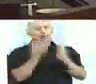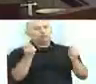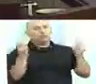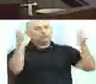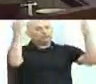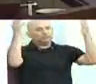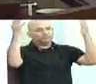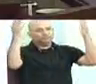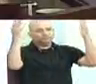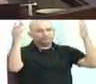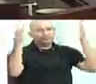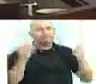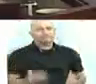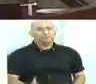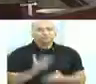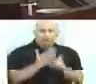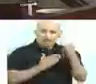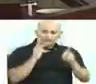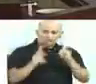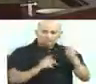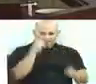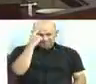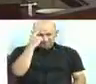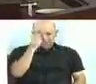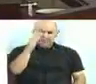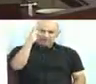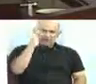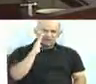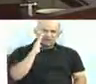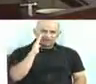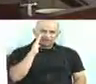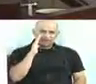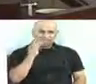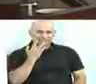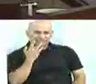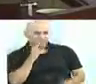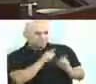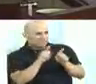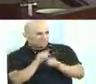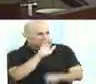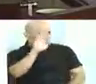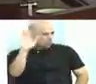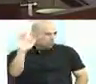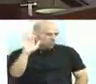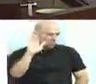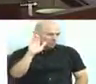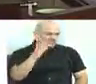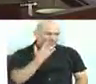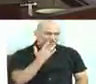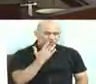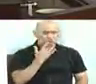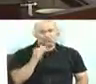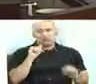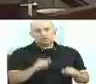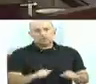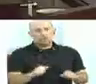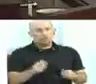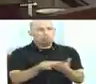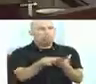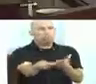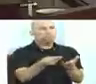Hallelujah. Some people think God's favor is much like their own favor. It can be